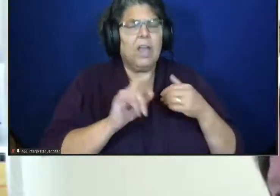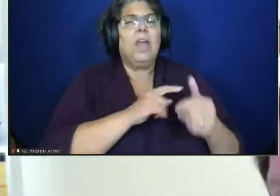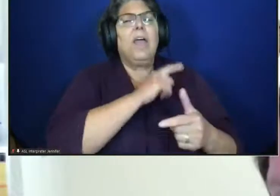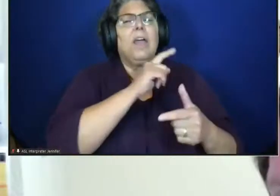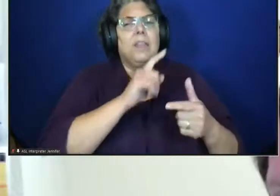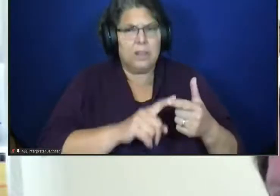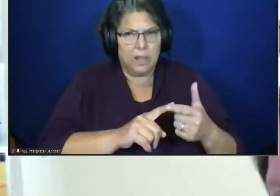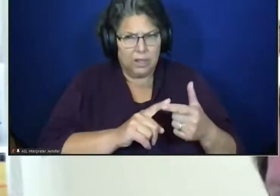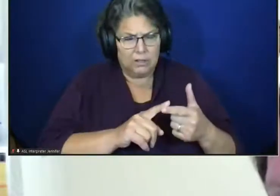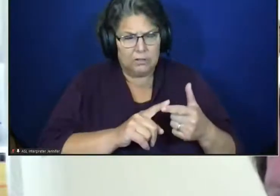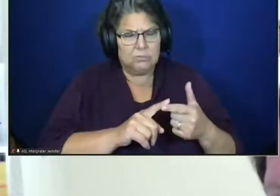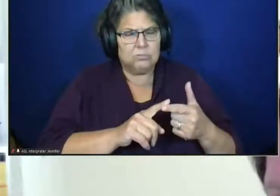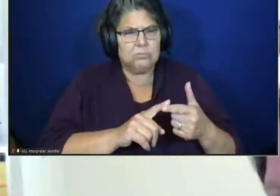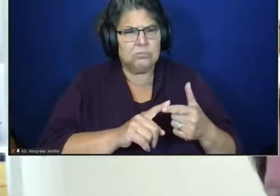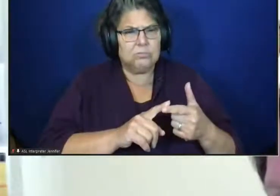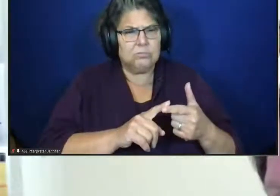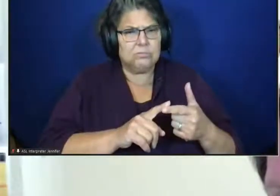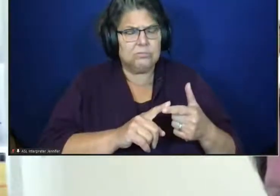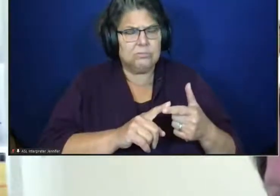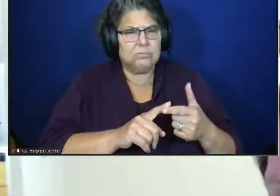with a